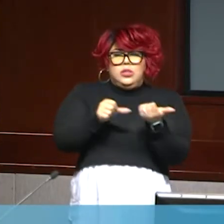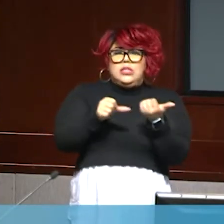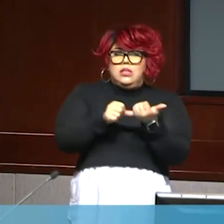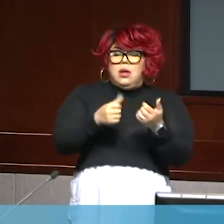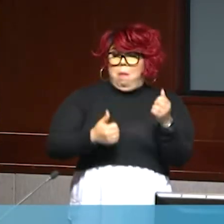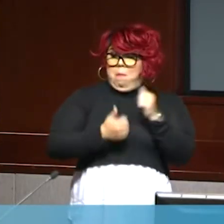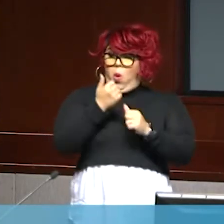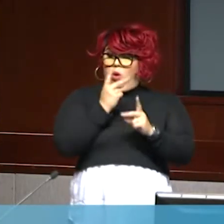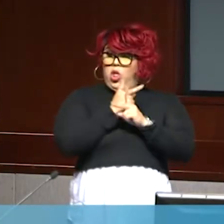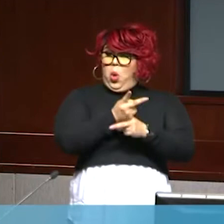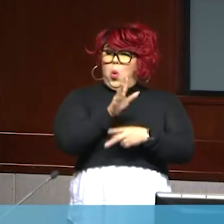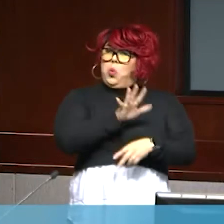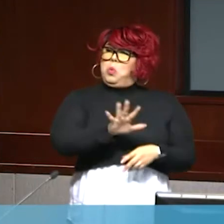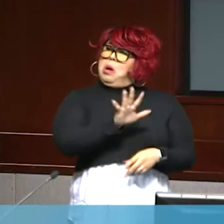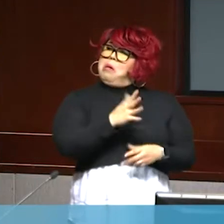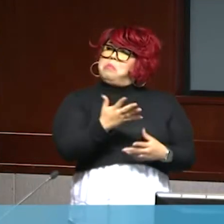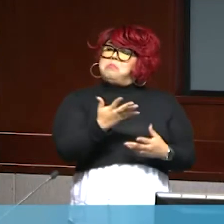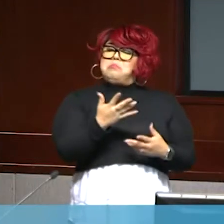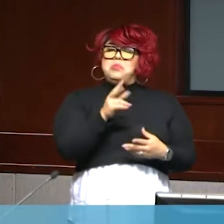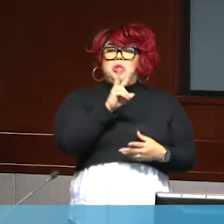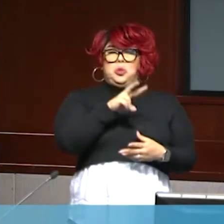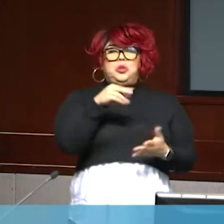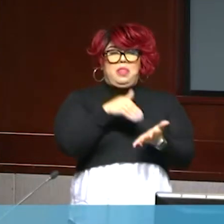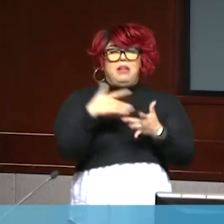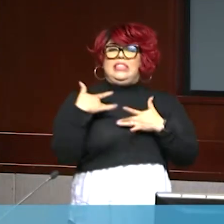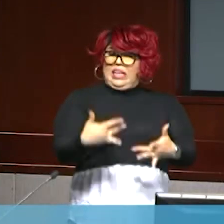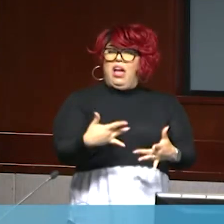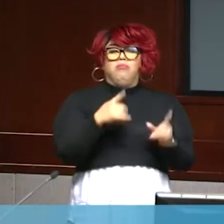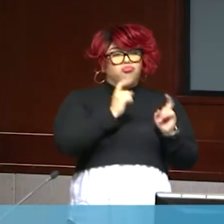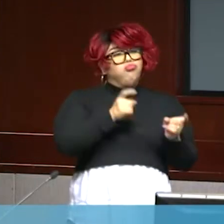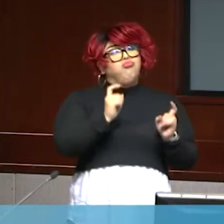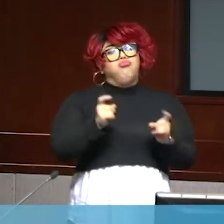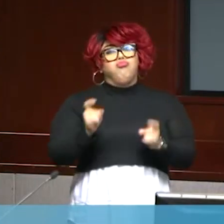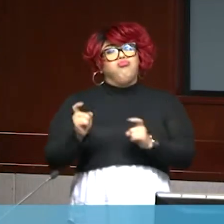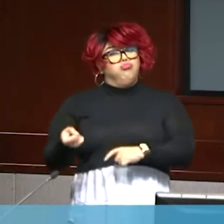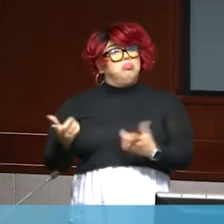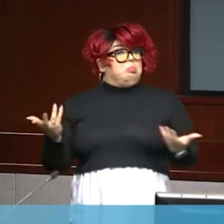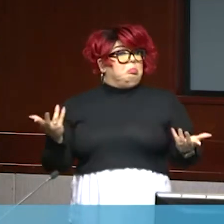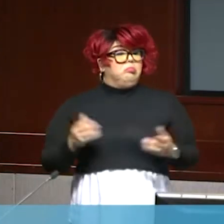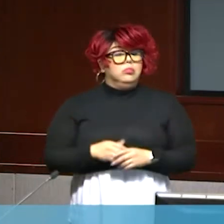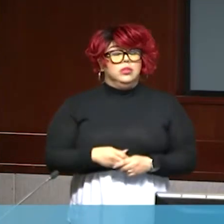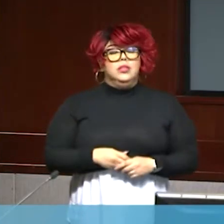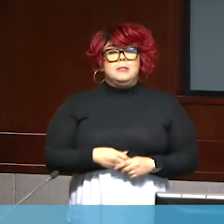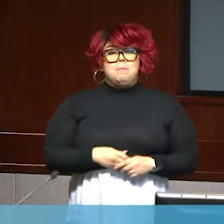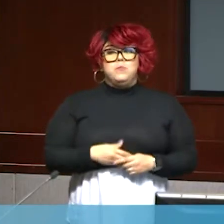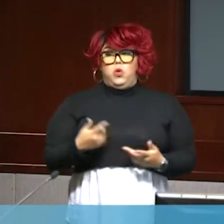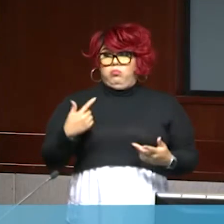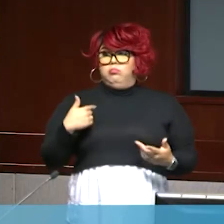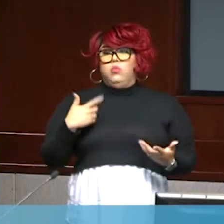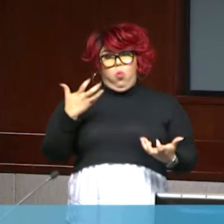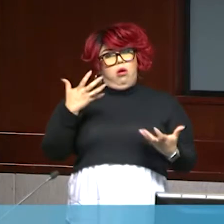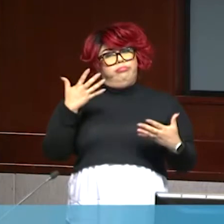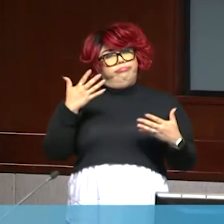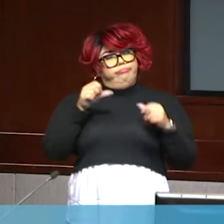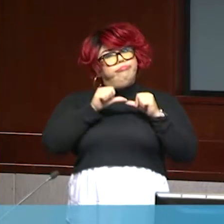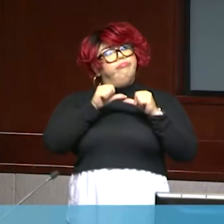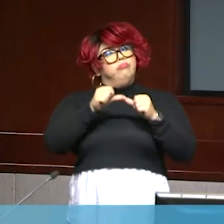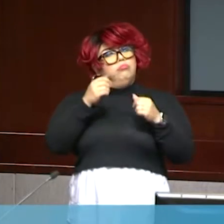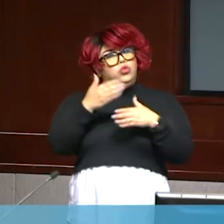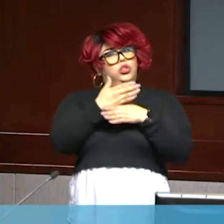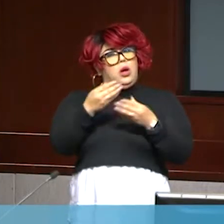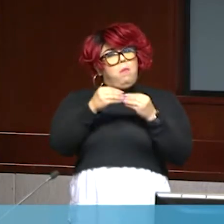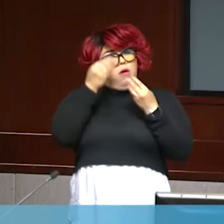loans, the average amount is about $22,000 to date, and we will be keeping you informed on